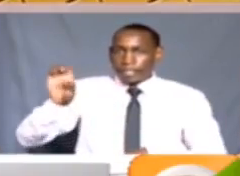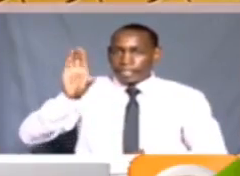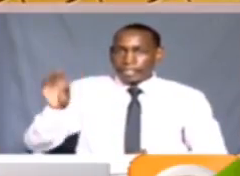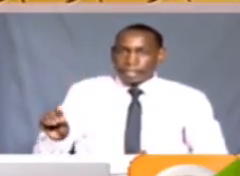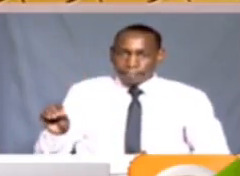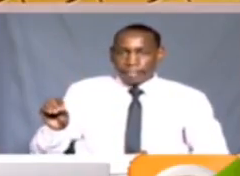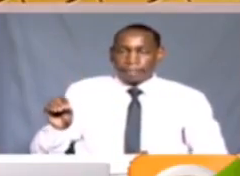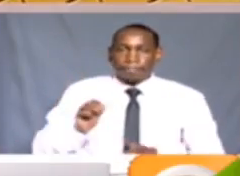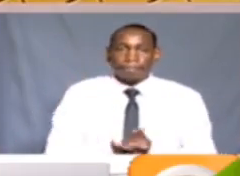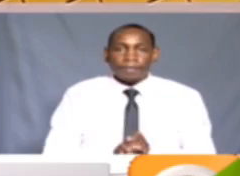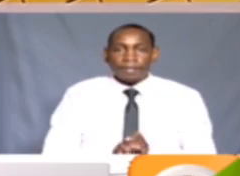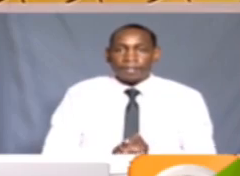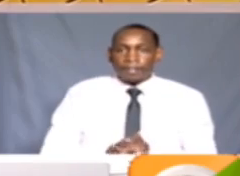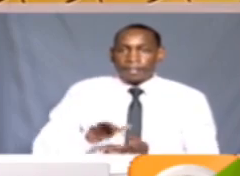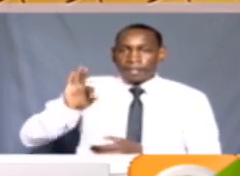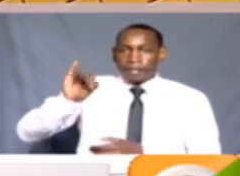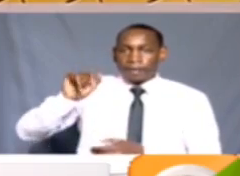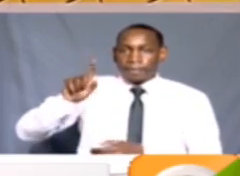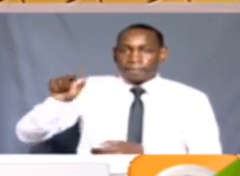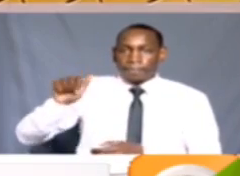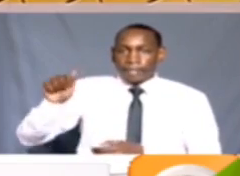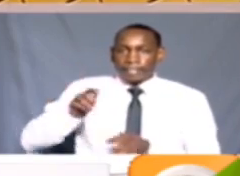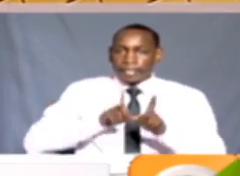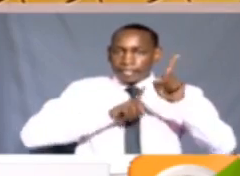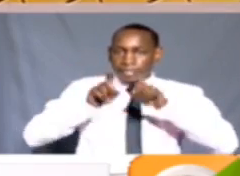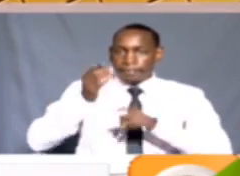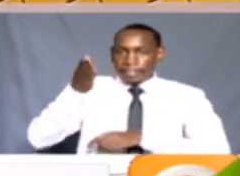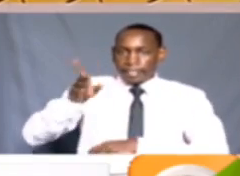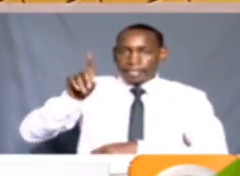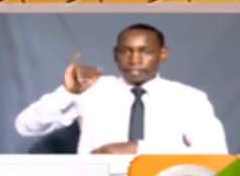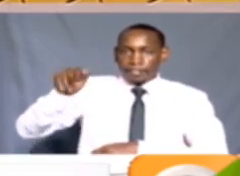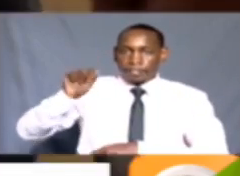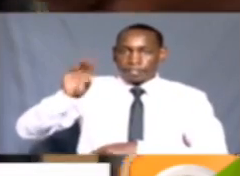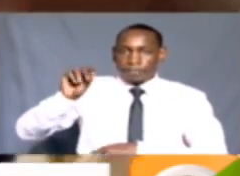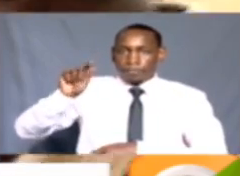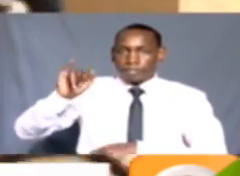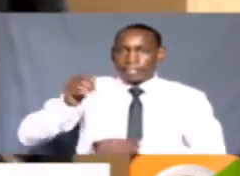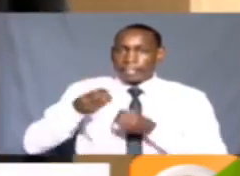of Africa. Faisal Ahmed is in Djibouti and tells us more.